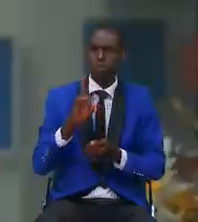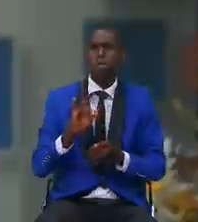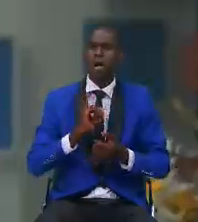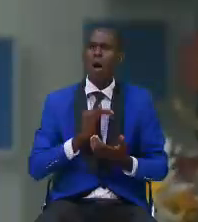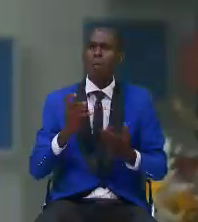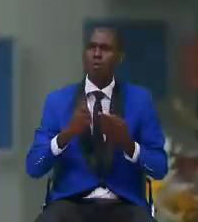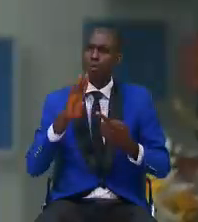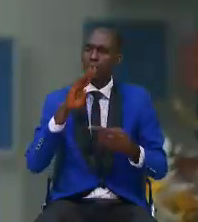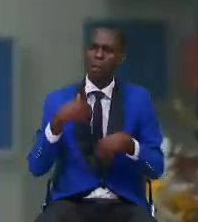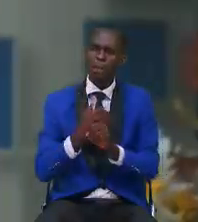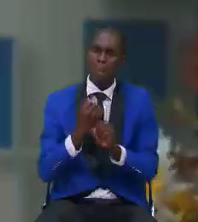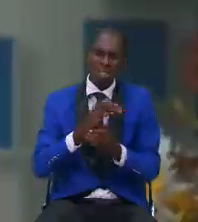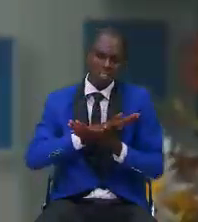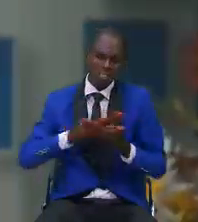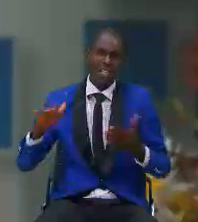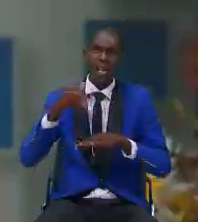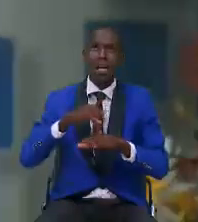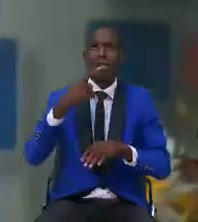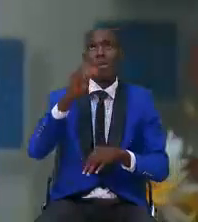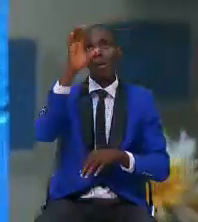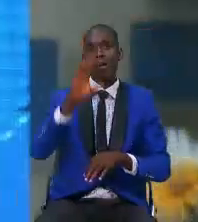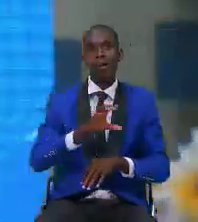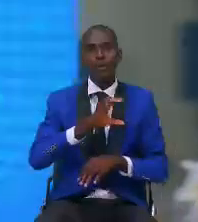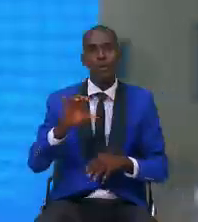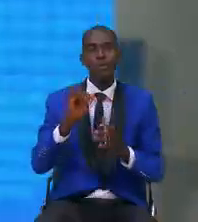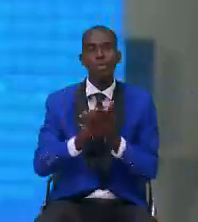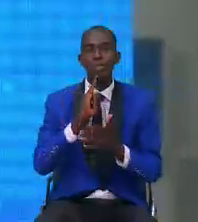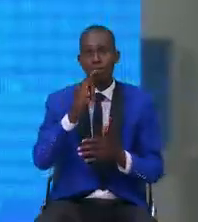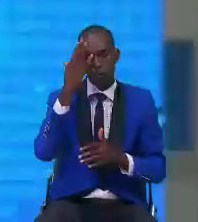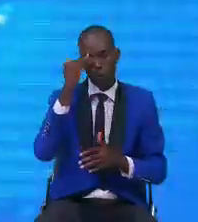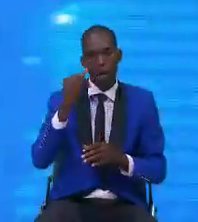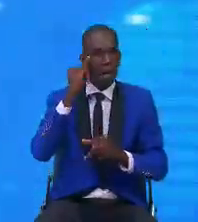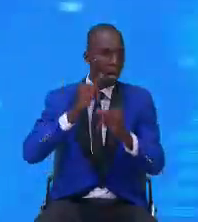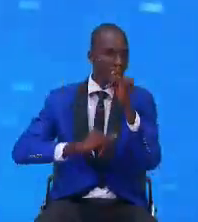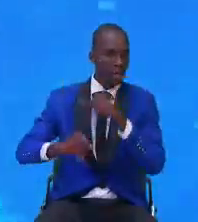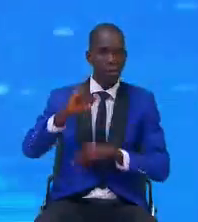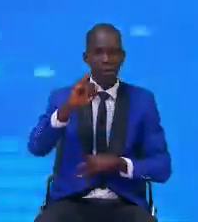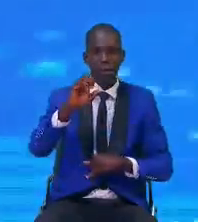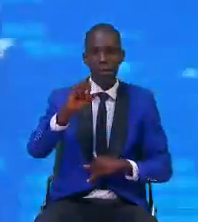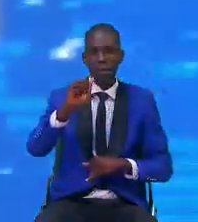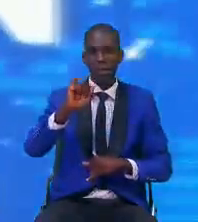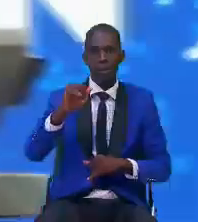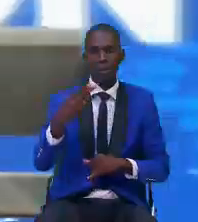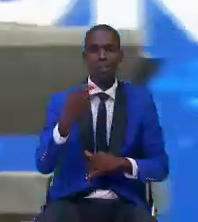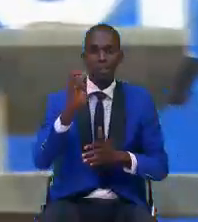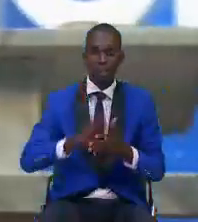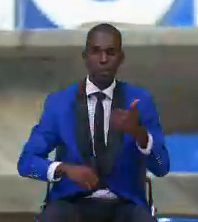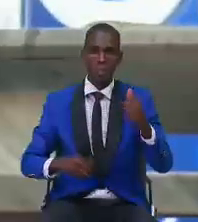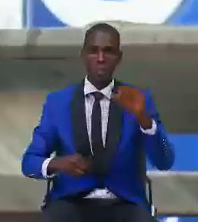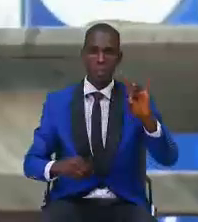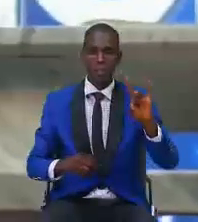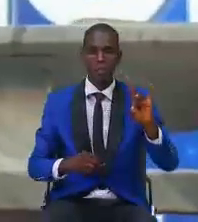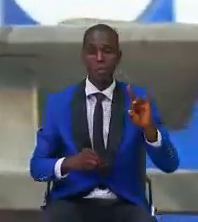I'm going to be washed. And Lord, I'm going to be made whole at the cross. That's why the word of God says in Isaiah chapter